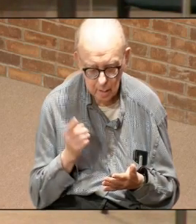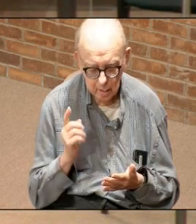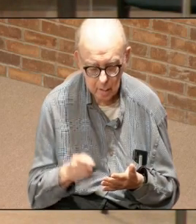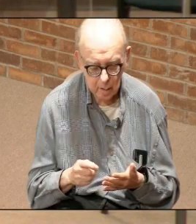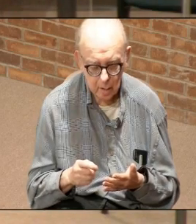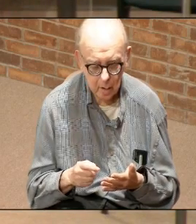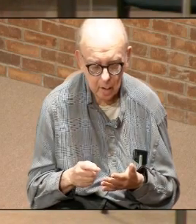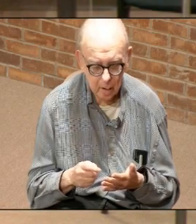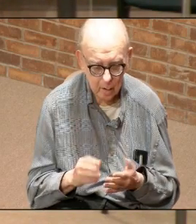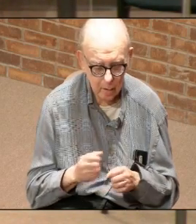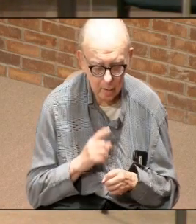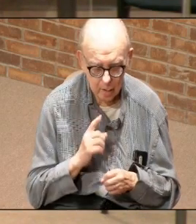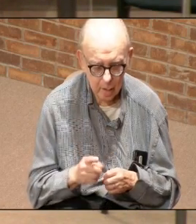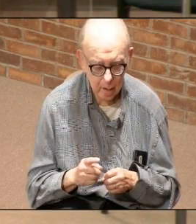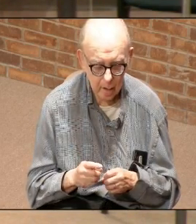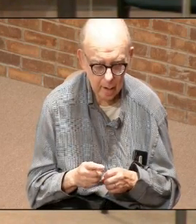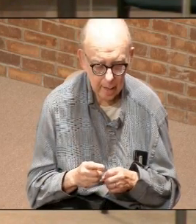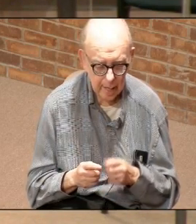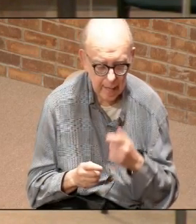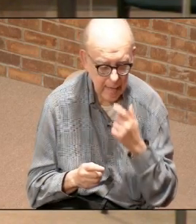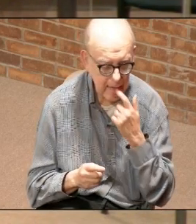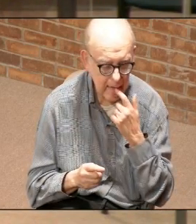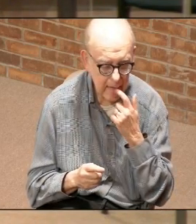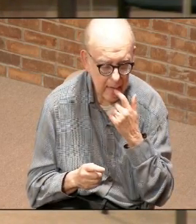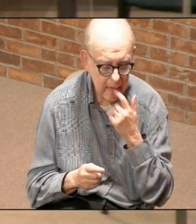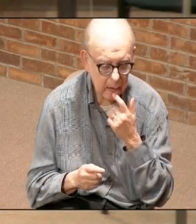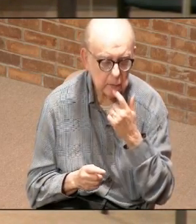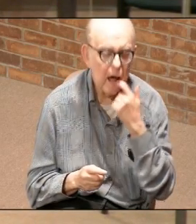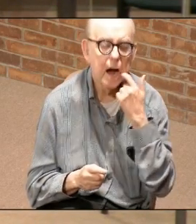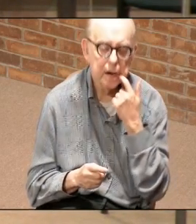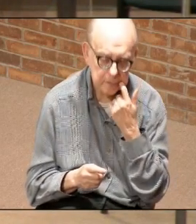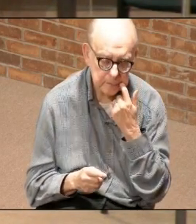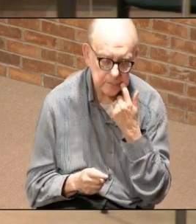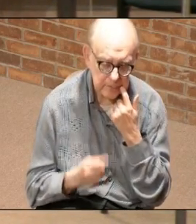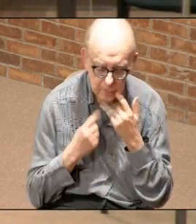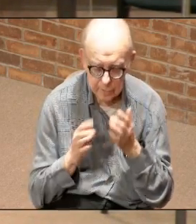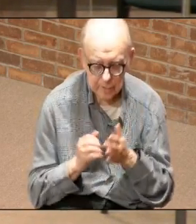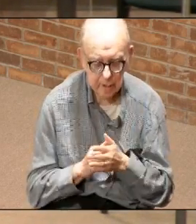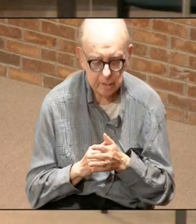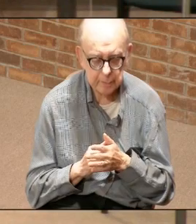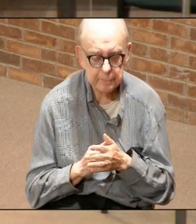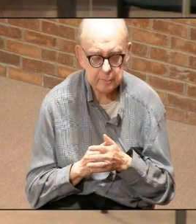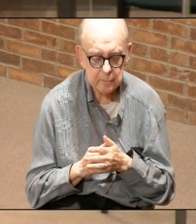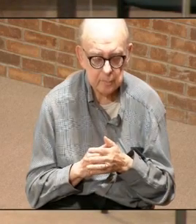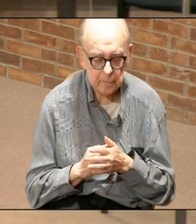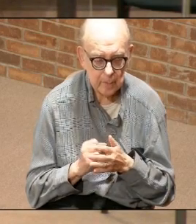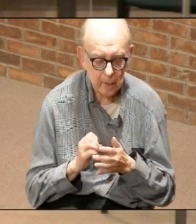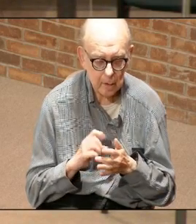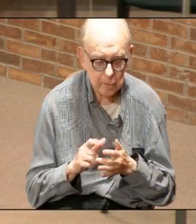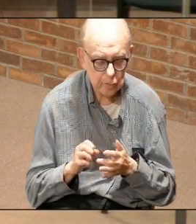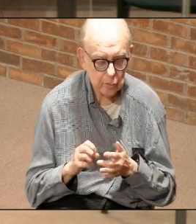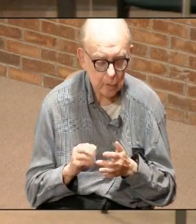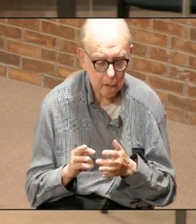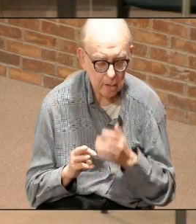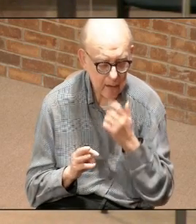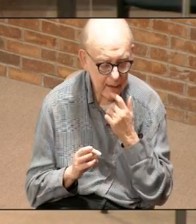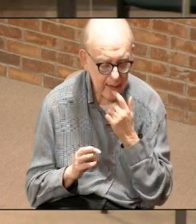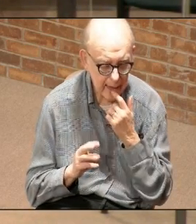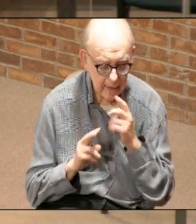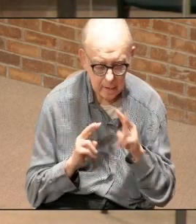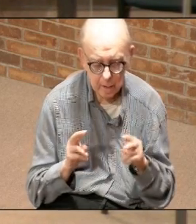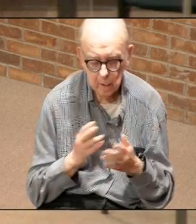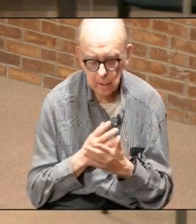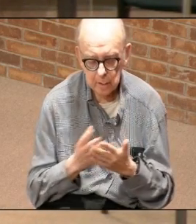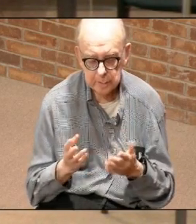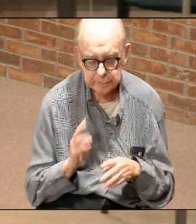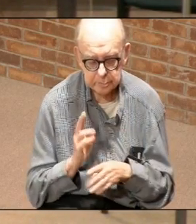you're supposed to make sure they don't swallow their tongue. That's what they told you back in the 70s. And so you have to look for